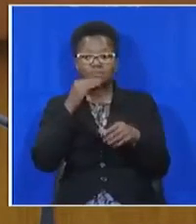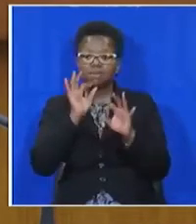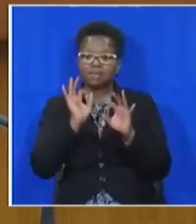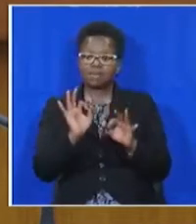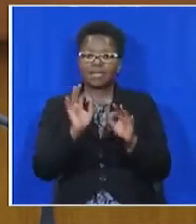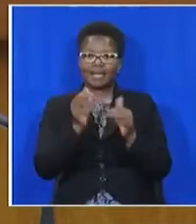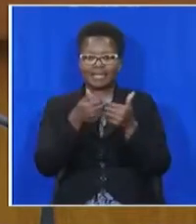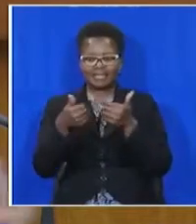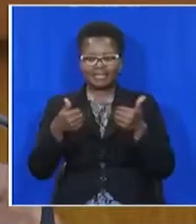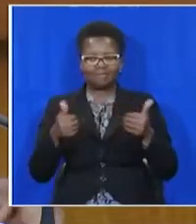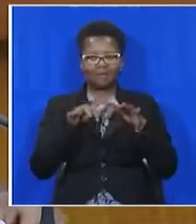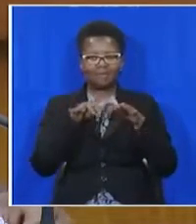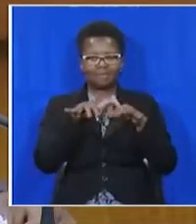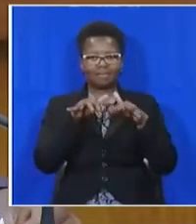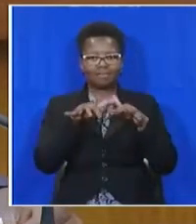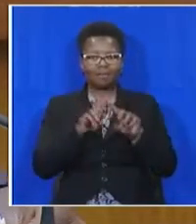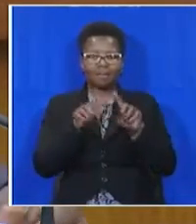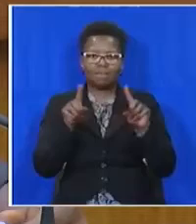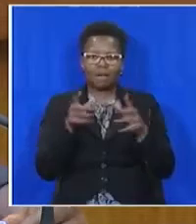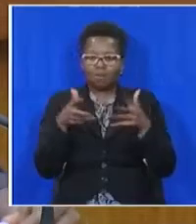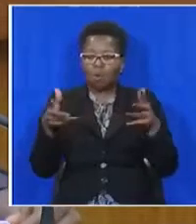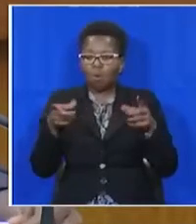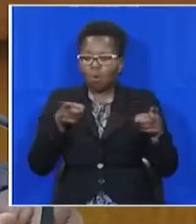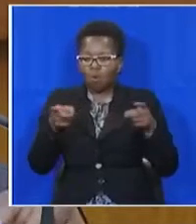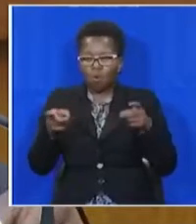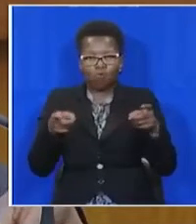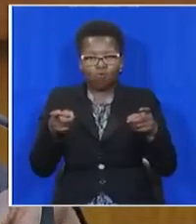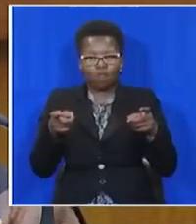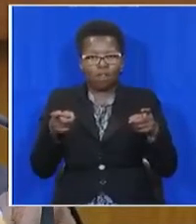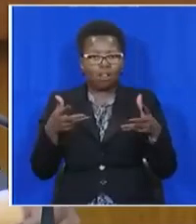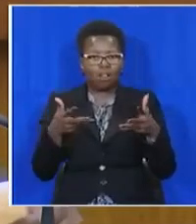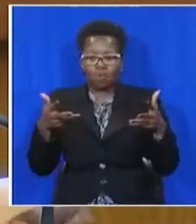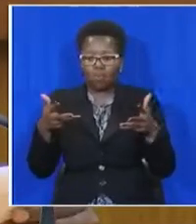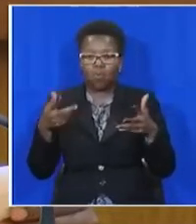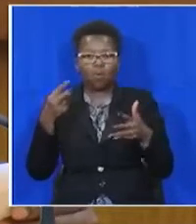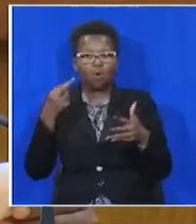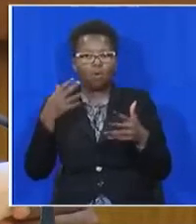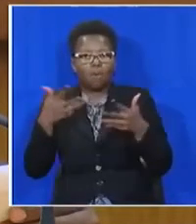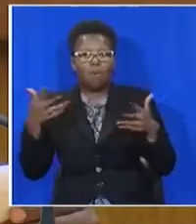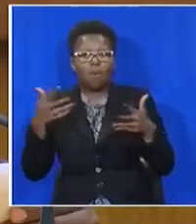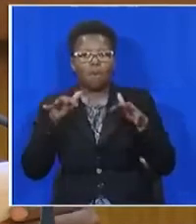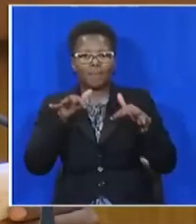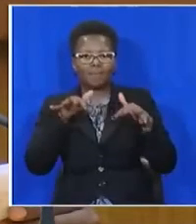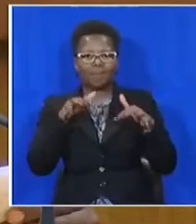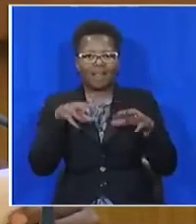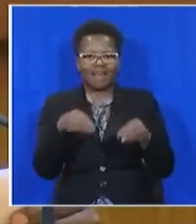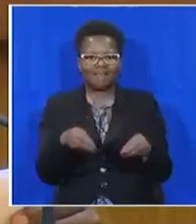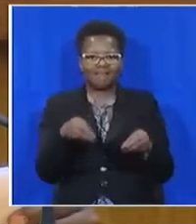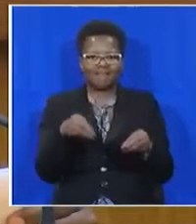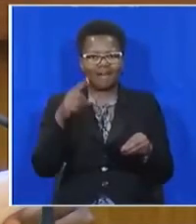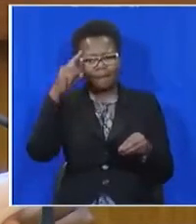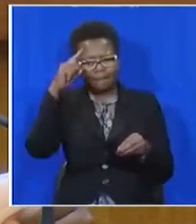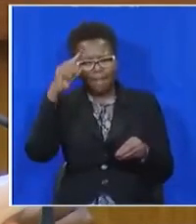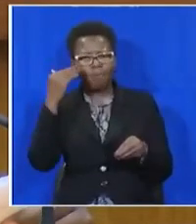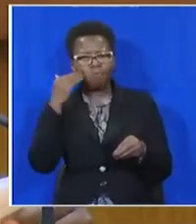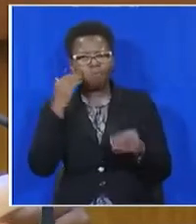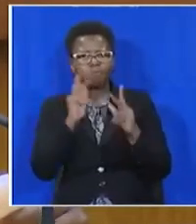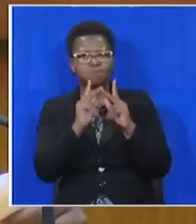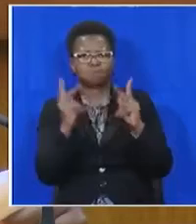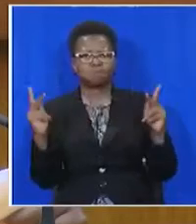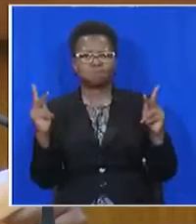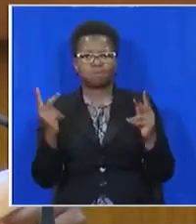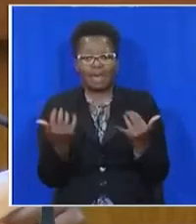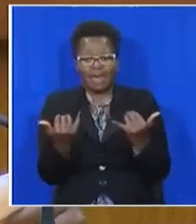form. However dominant the latter, however dominant the race that is. In its nature, racial prejudice defeated